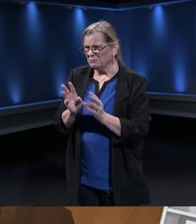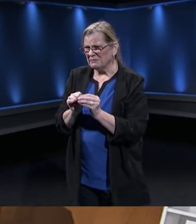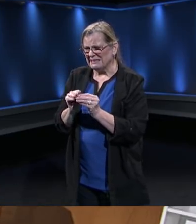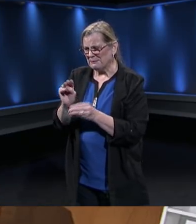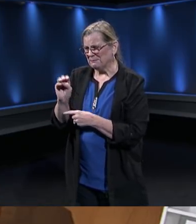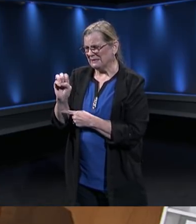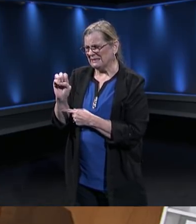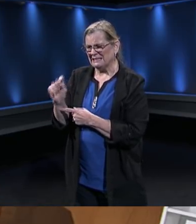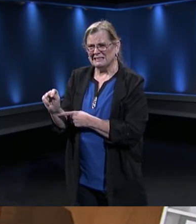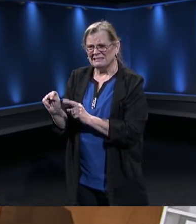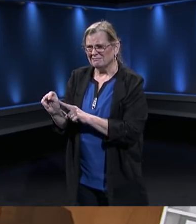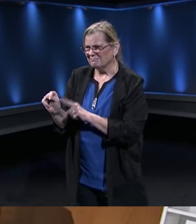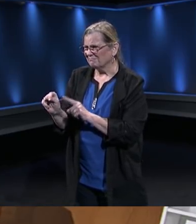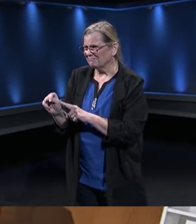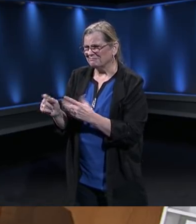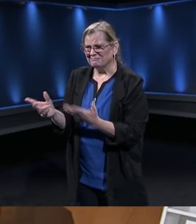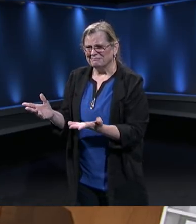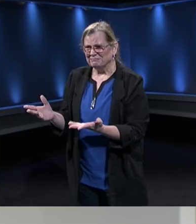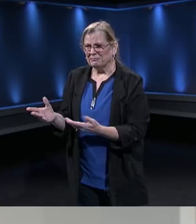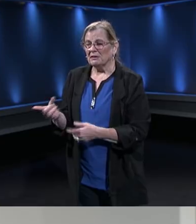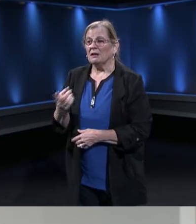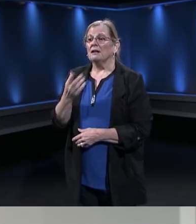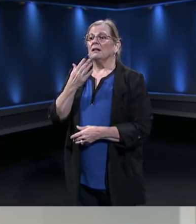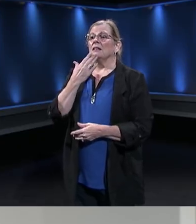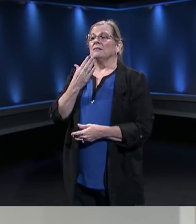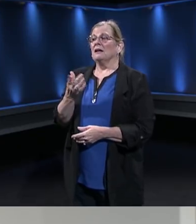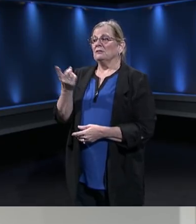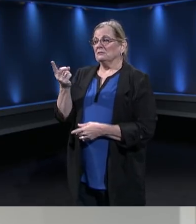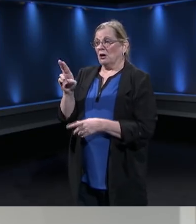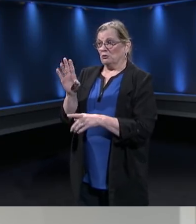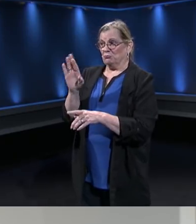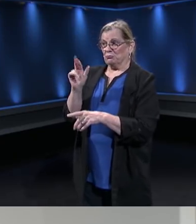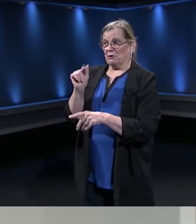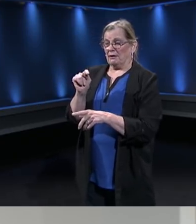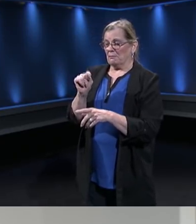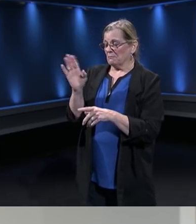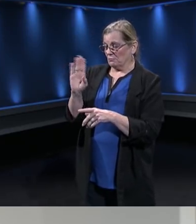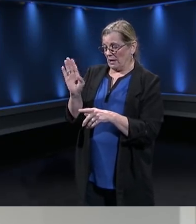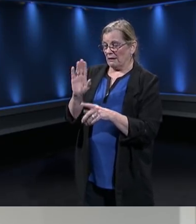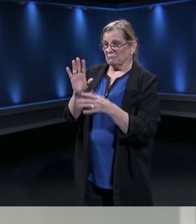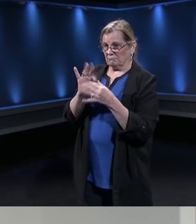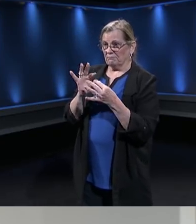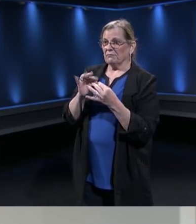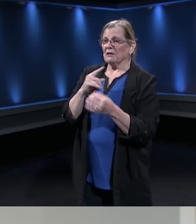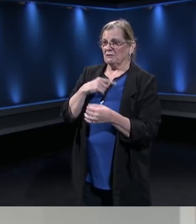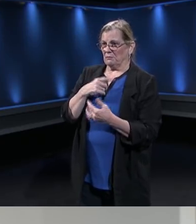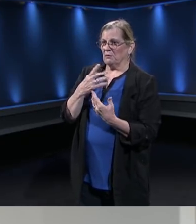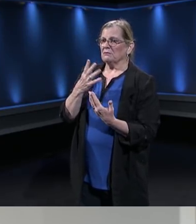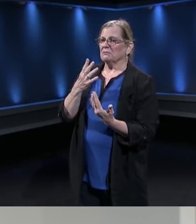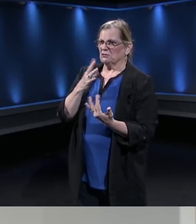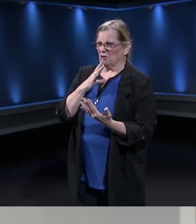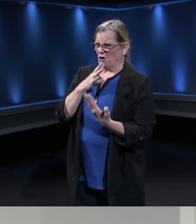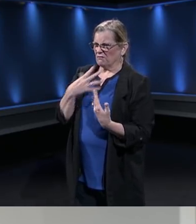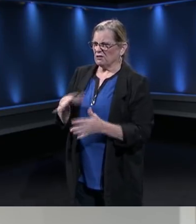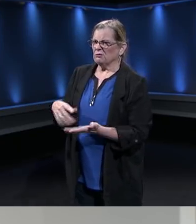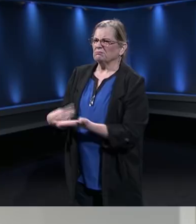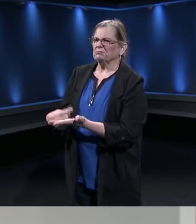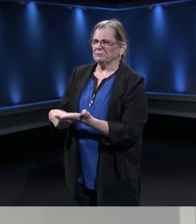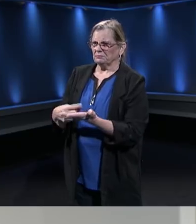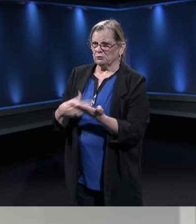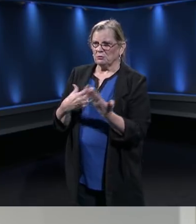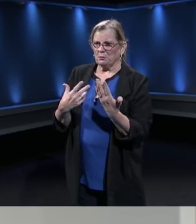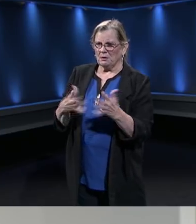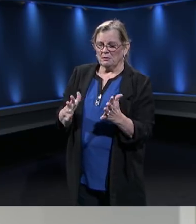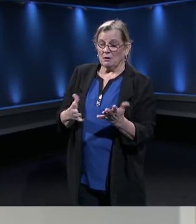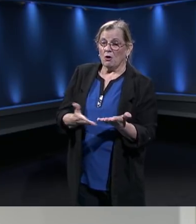thank you very much for that question. I would follow up with your school administration around that. We have offered 2 platforms